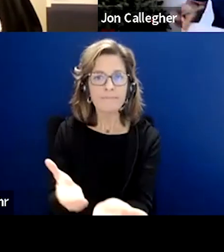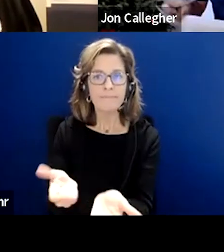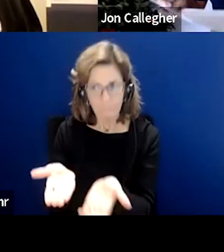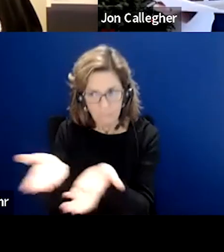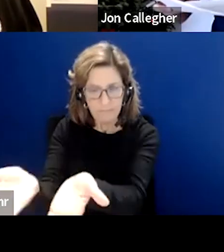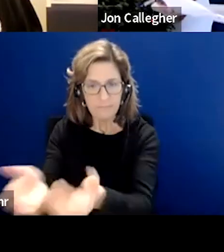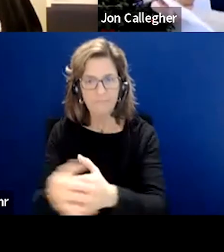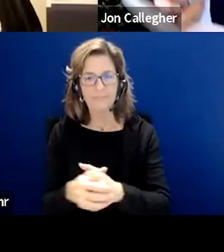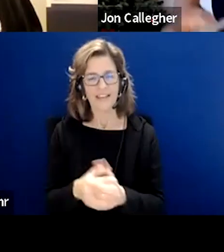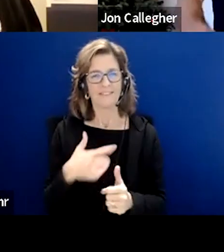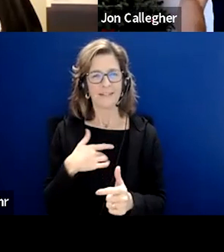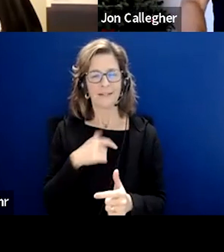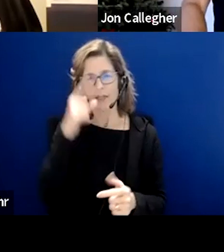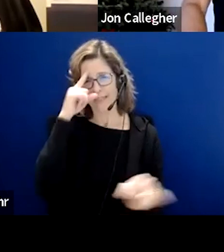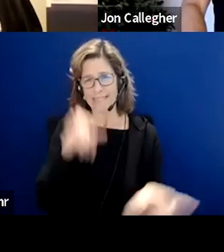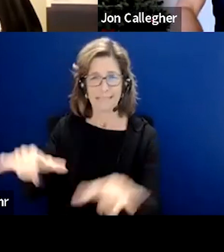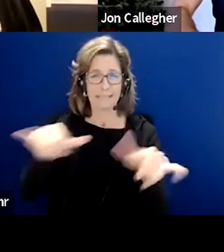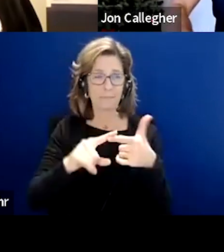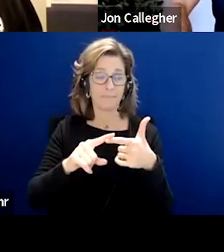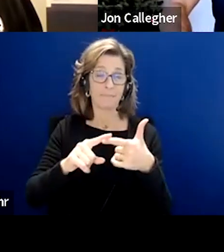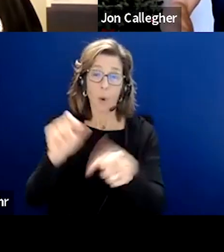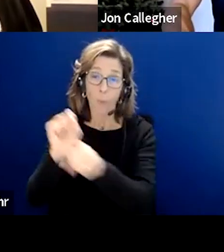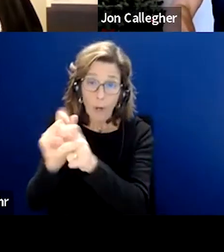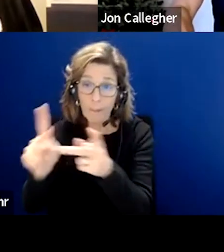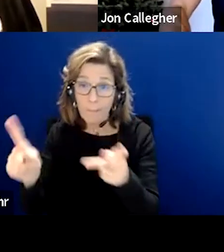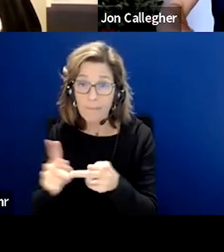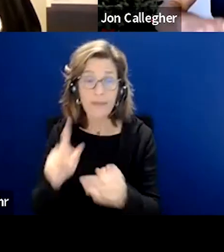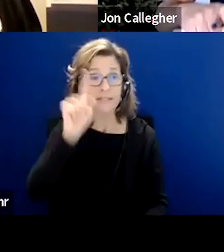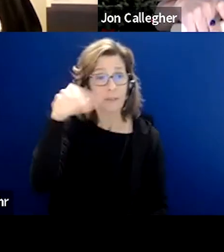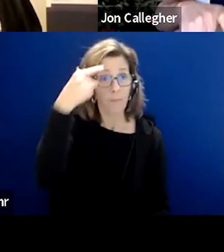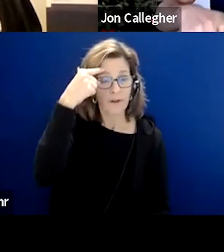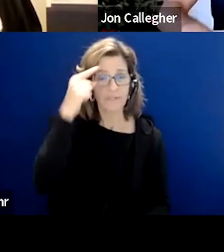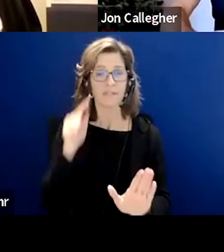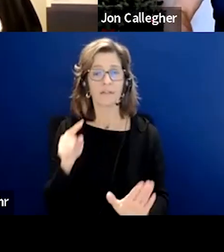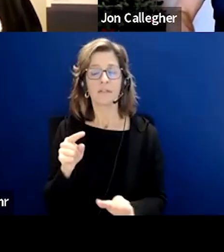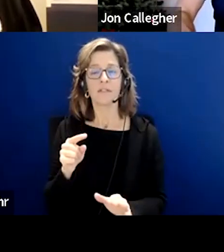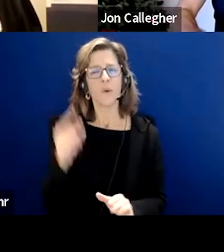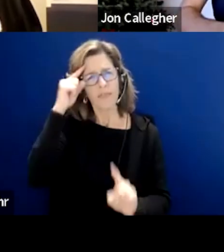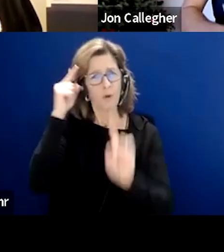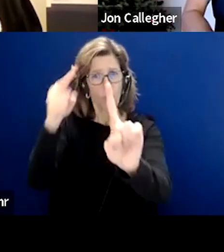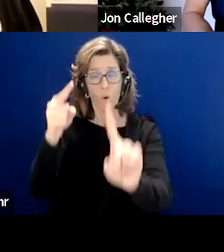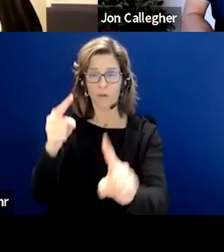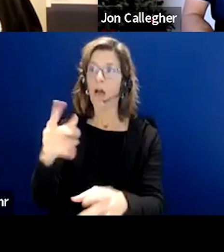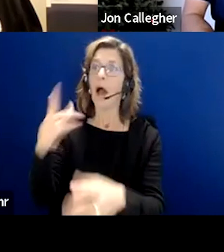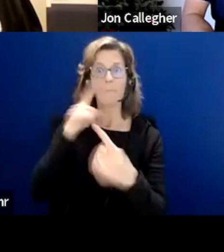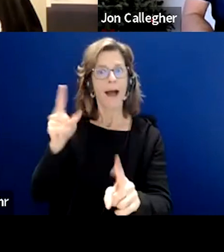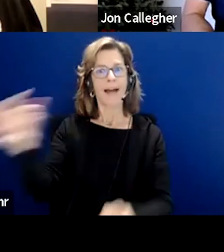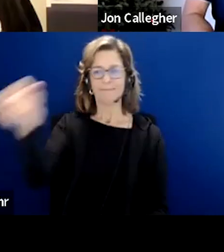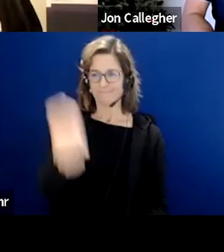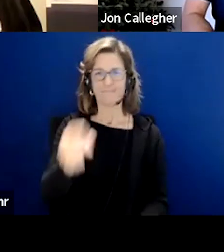generally, may not be shared by employers. It may not be shared by society, right? Is the goal to get a job, or is the goal